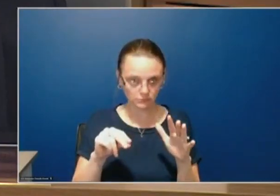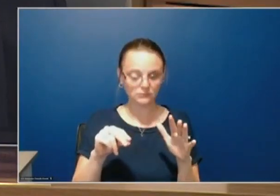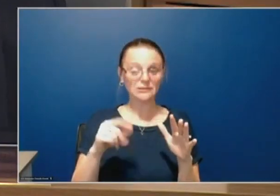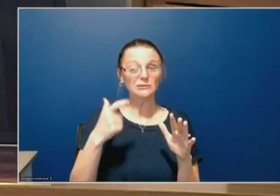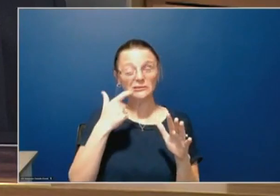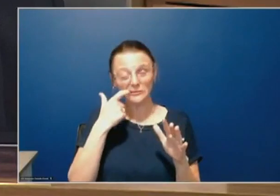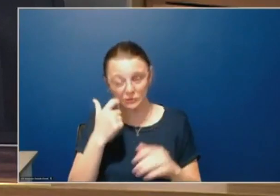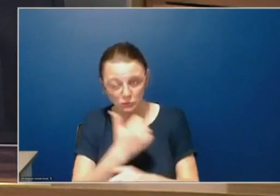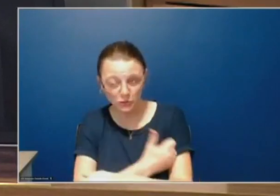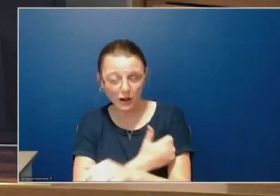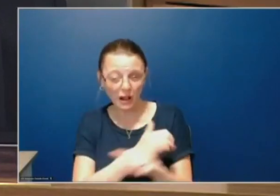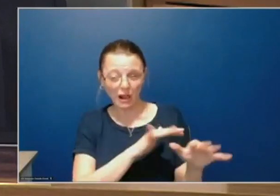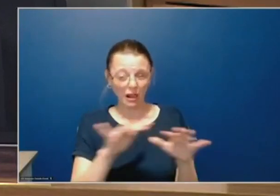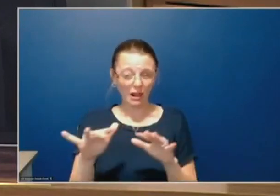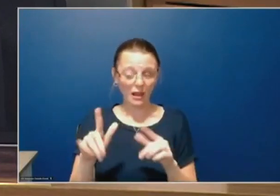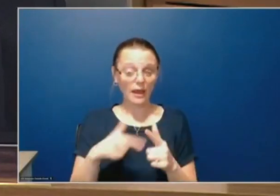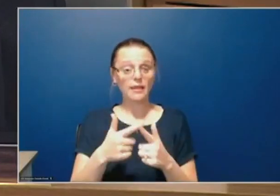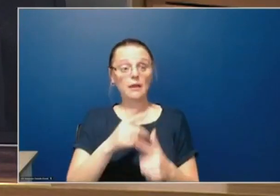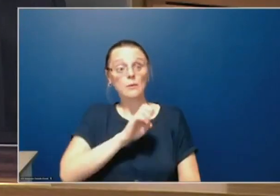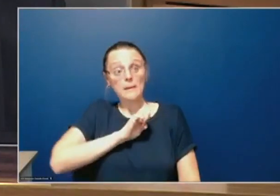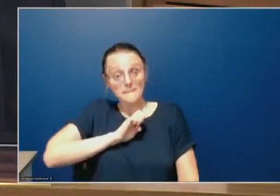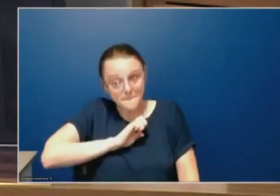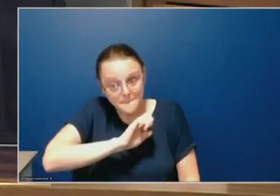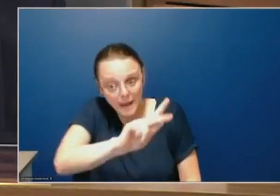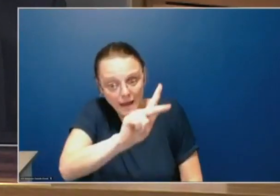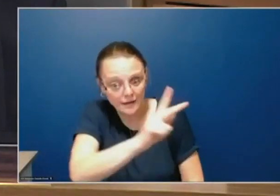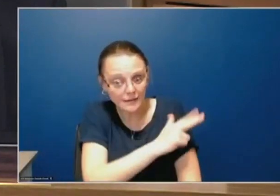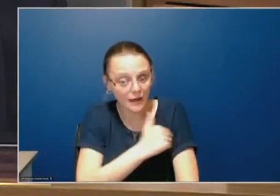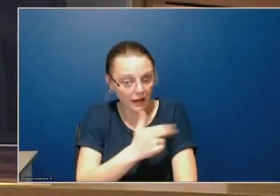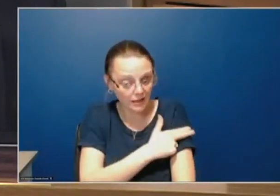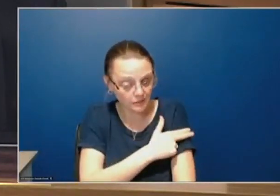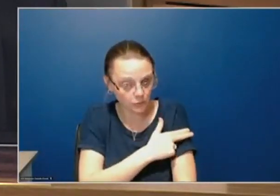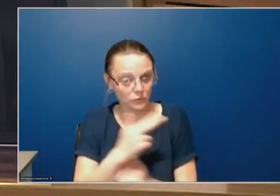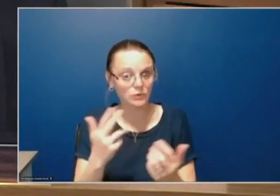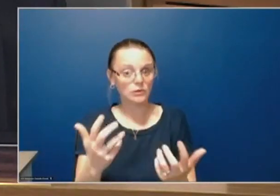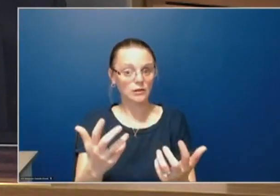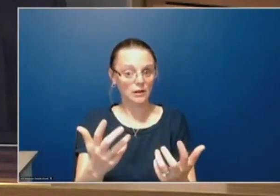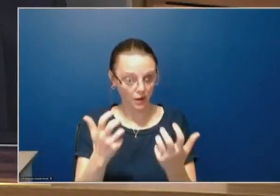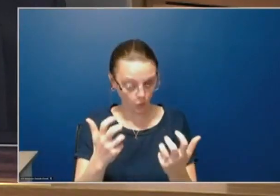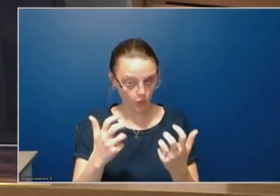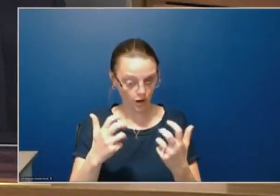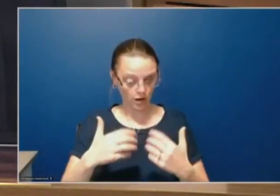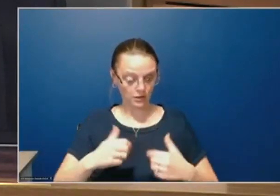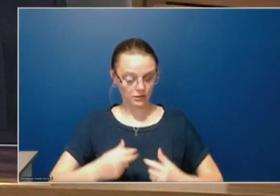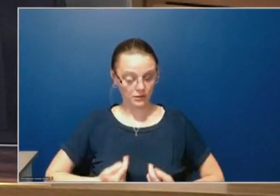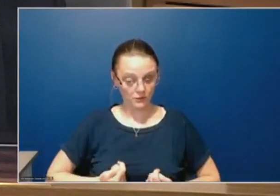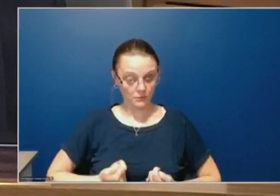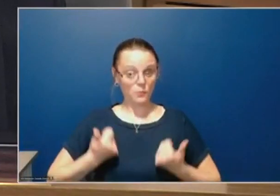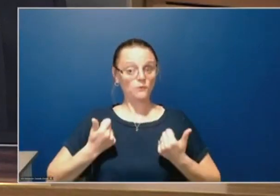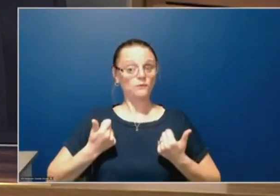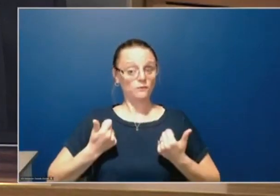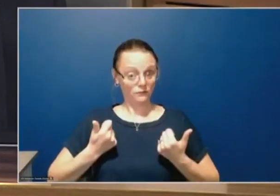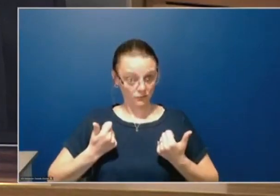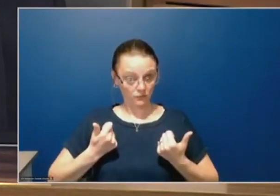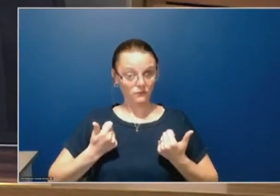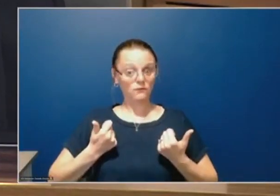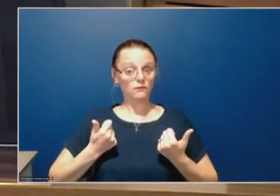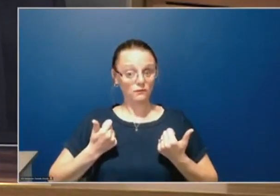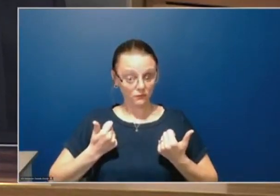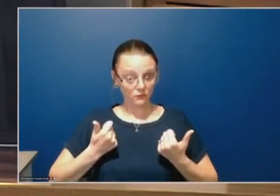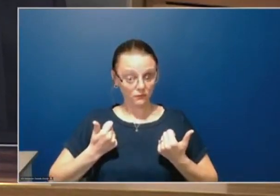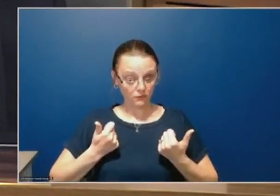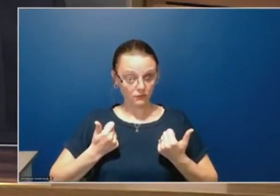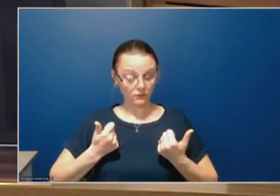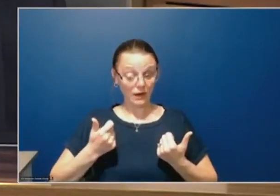using, he went back to the hospital to have the breast implants removed. And he was